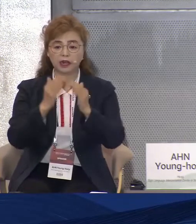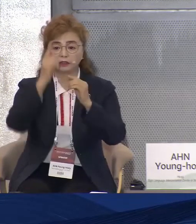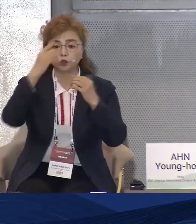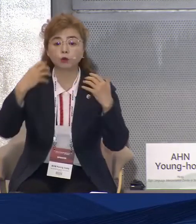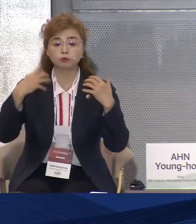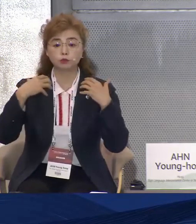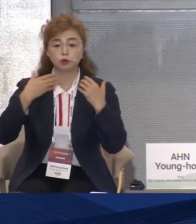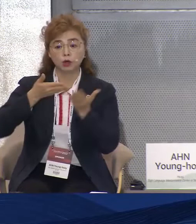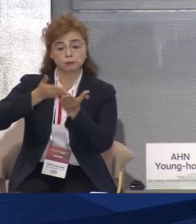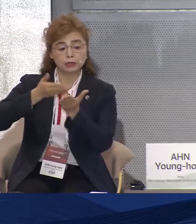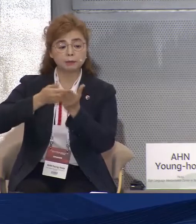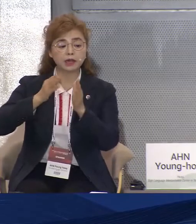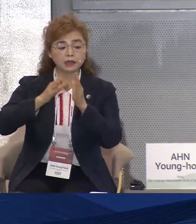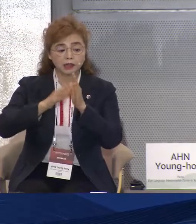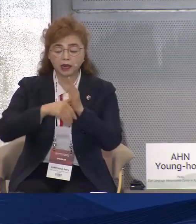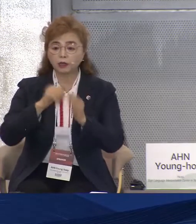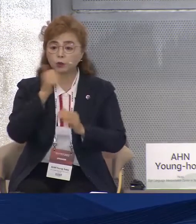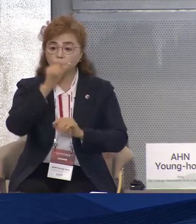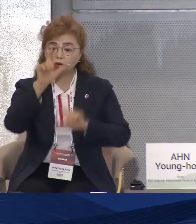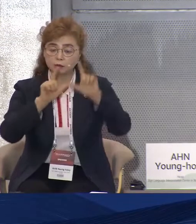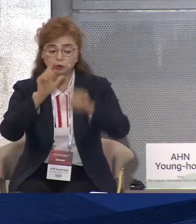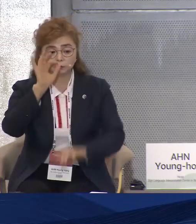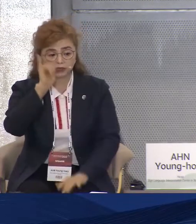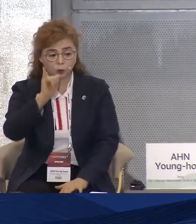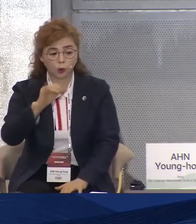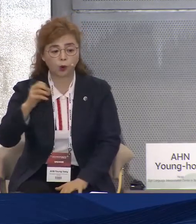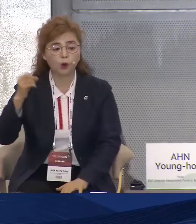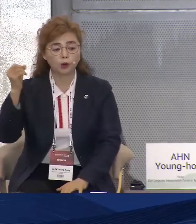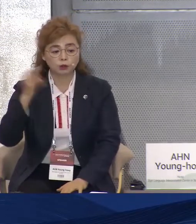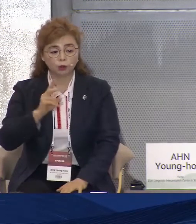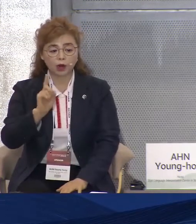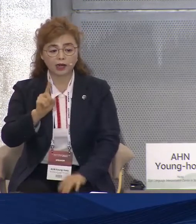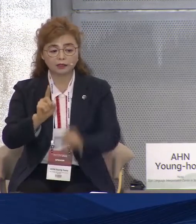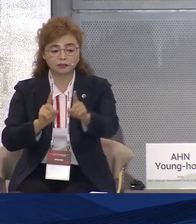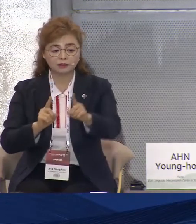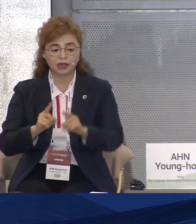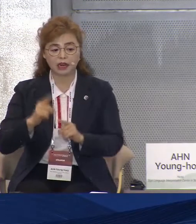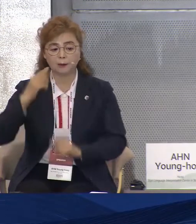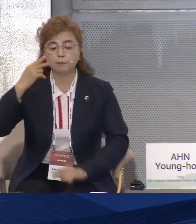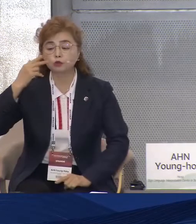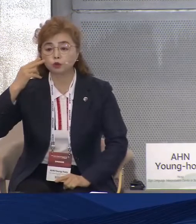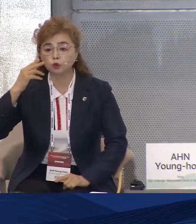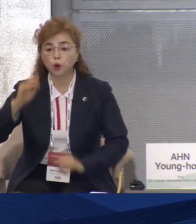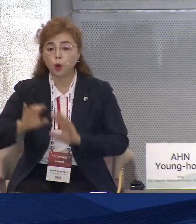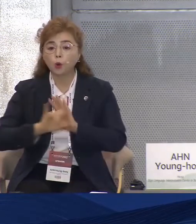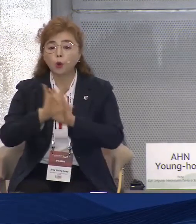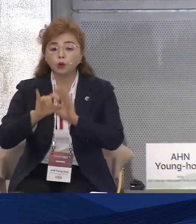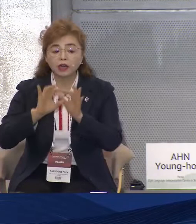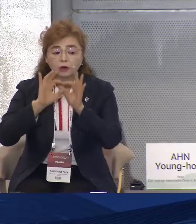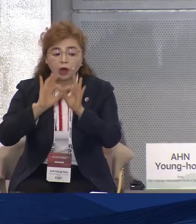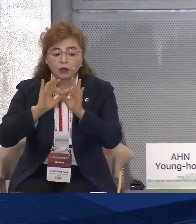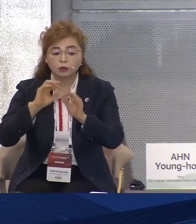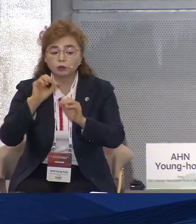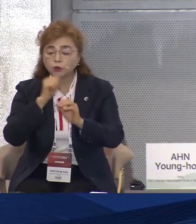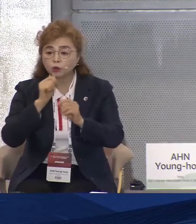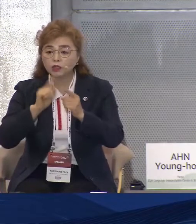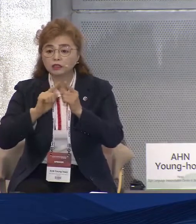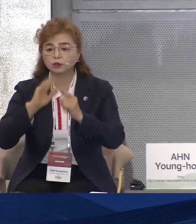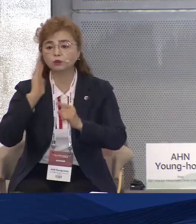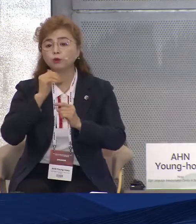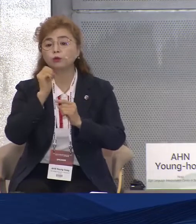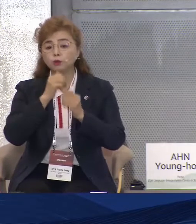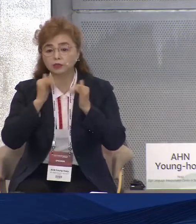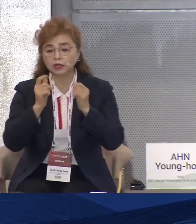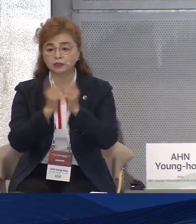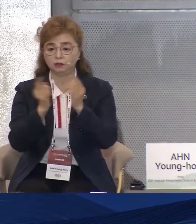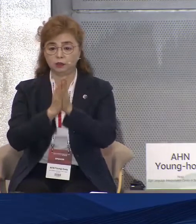is in Canada. The interpreter with hearing loss is actually doing government briefings. Second photo